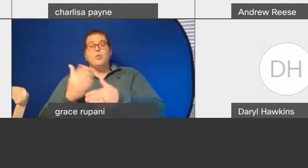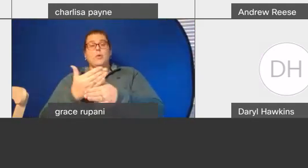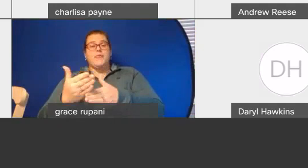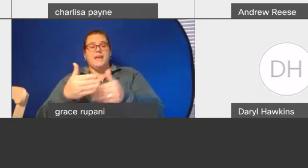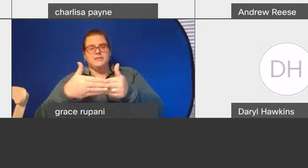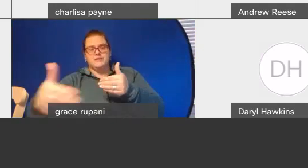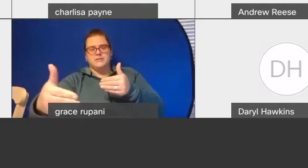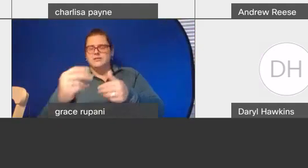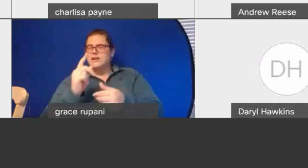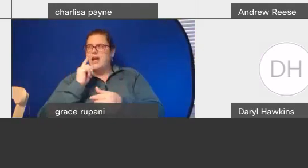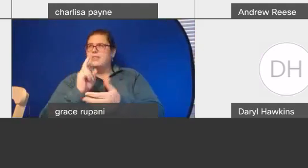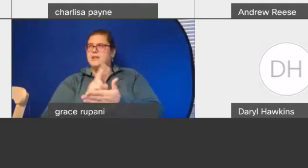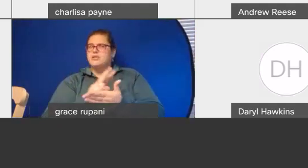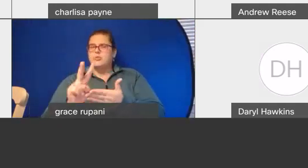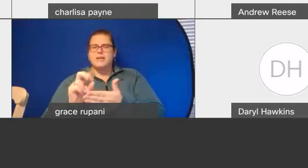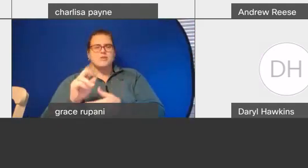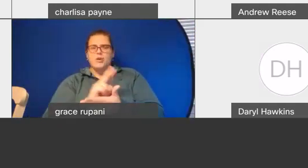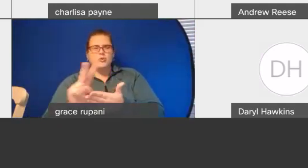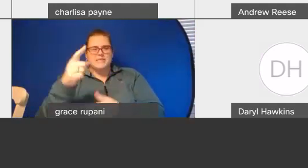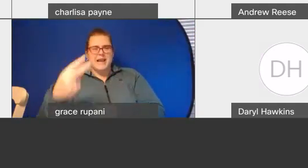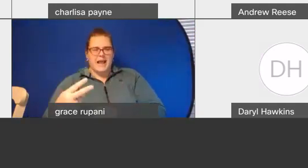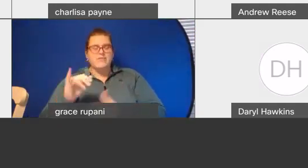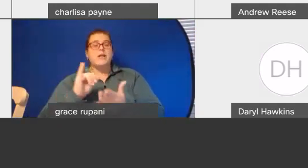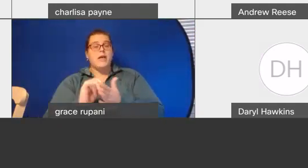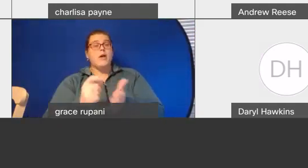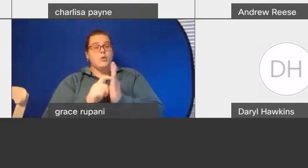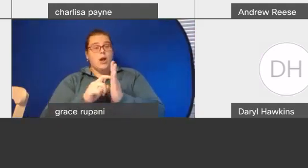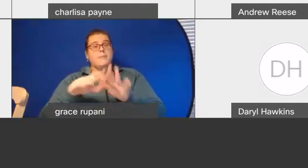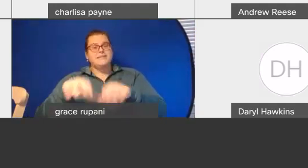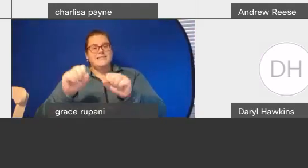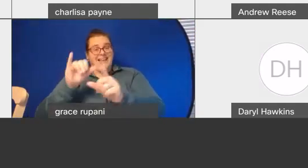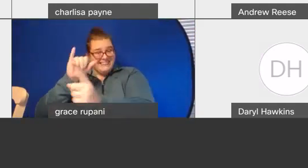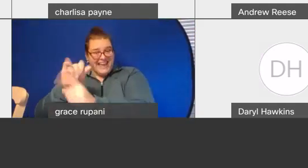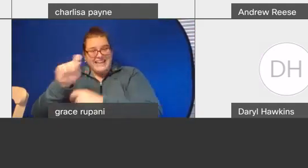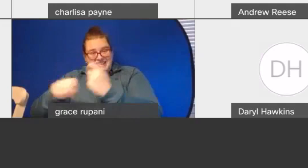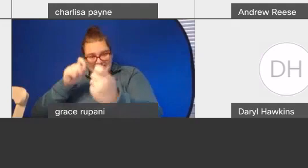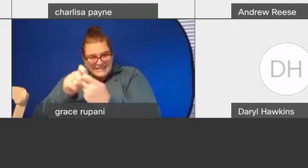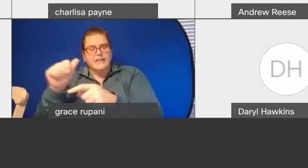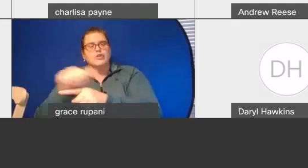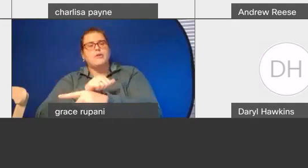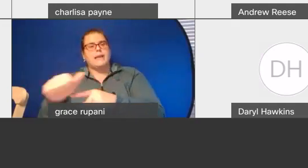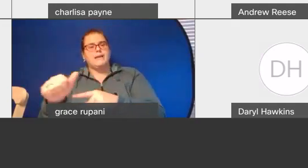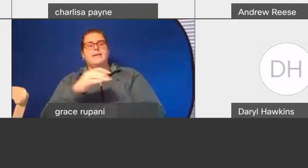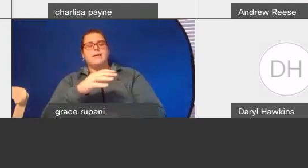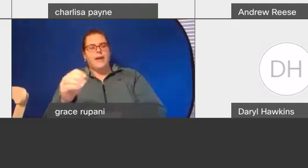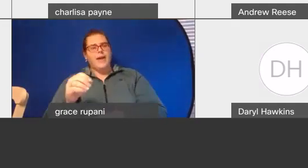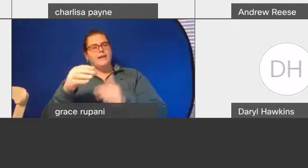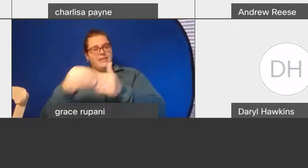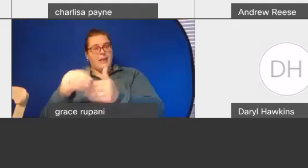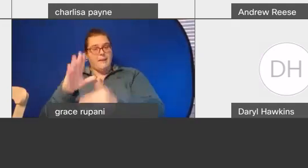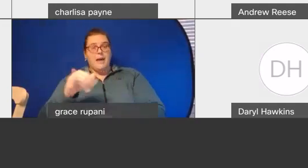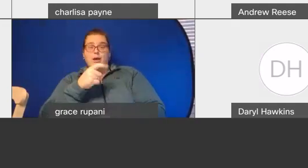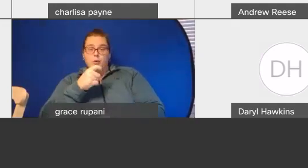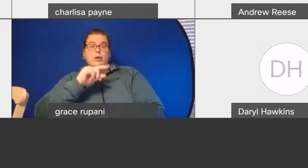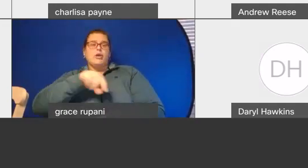2.5 weeks, I think it is. And so the requirement is that exact training, that recording needs to be presented by your director of nursing or quality directors or